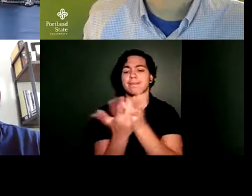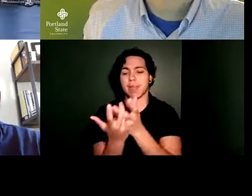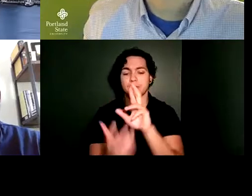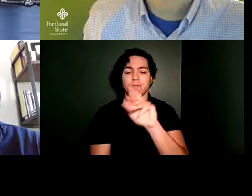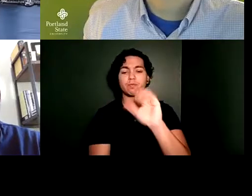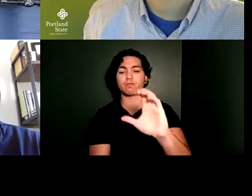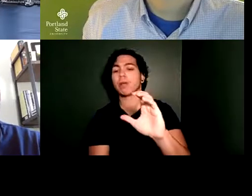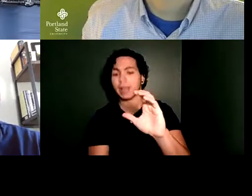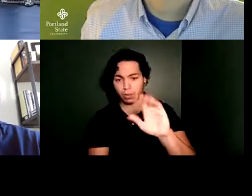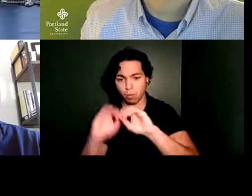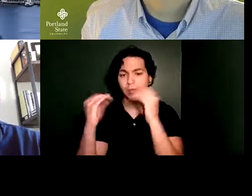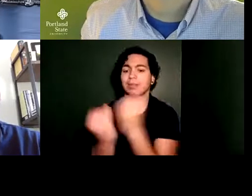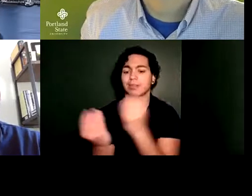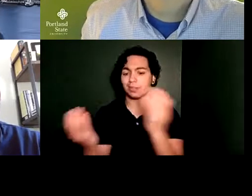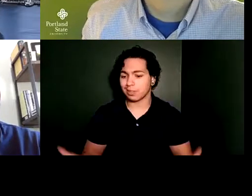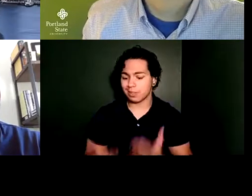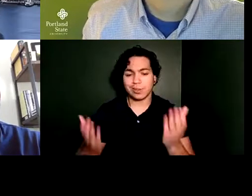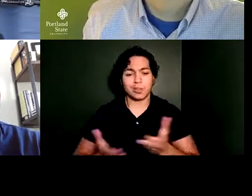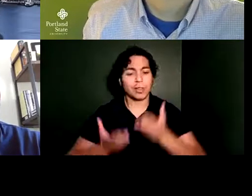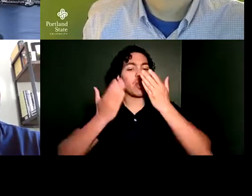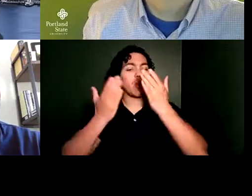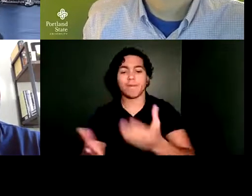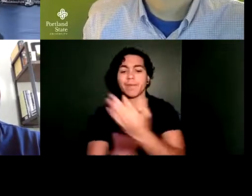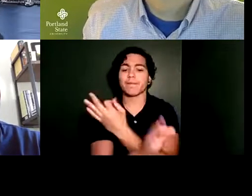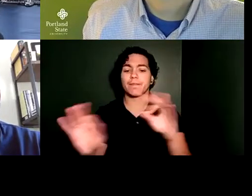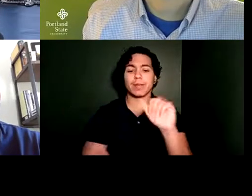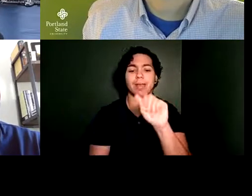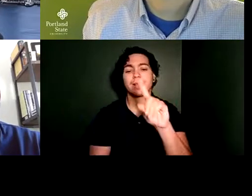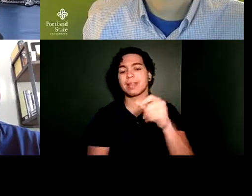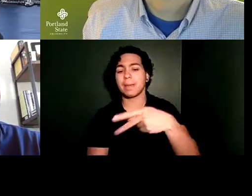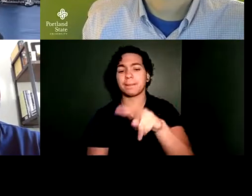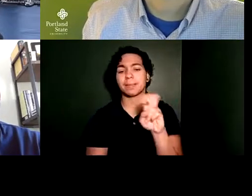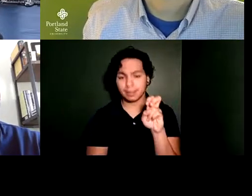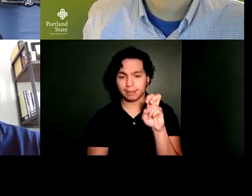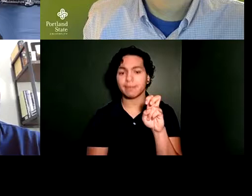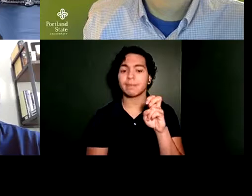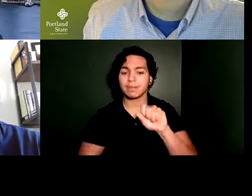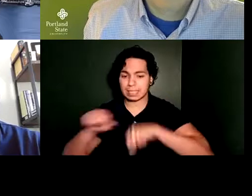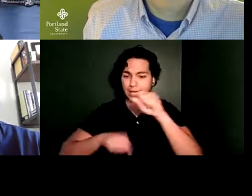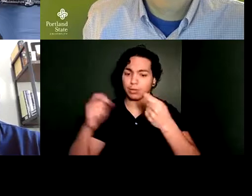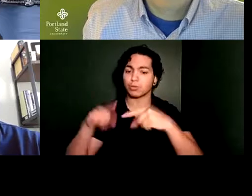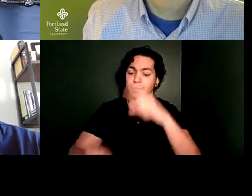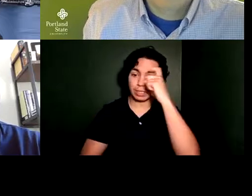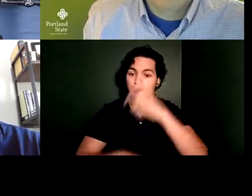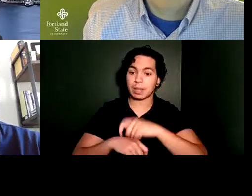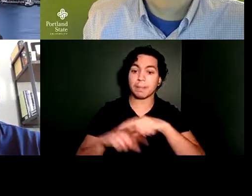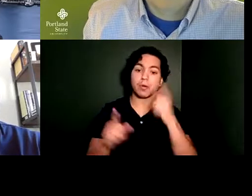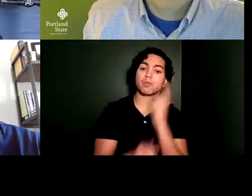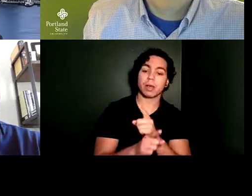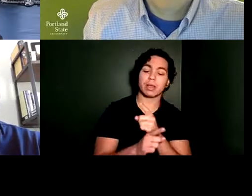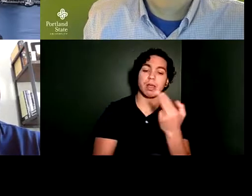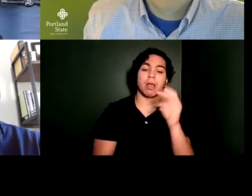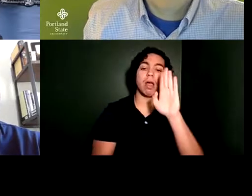organization to offer free adaptive cycles in the summer. But it is that hub-based approach that's much more focused